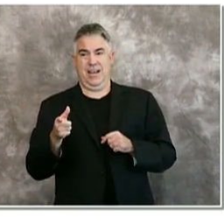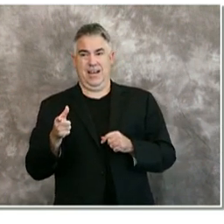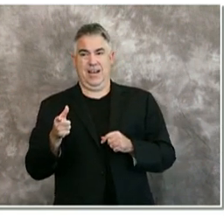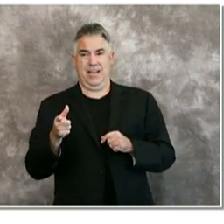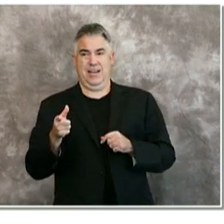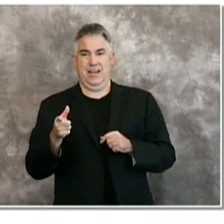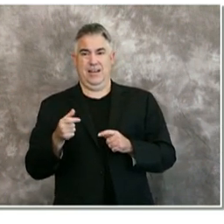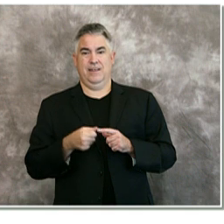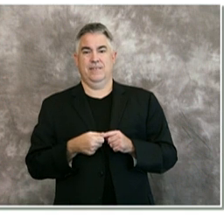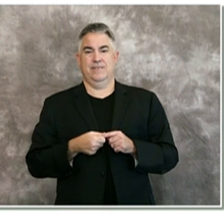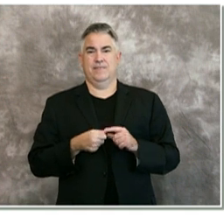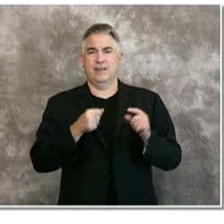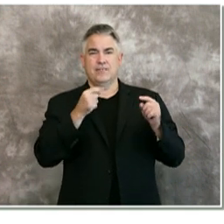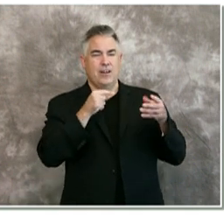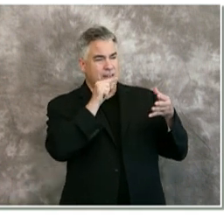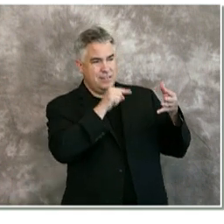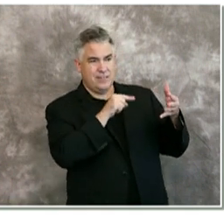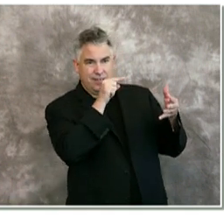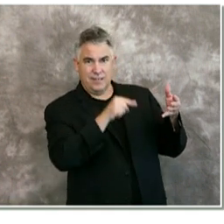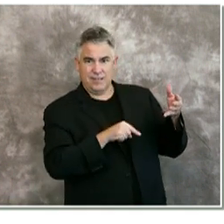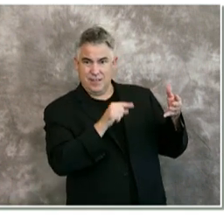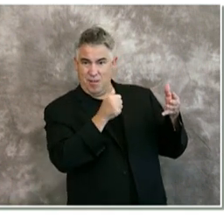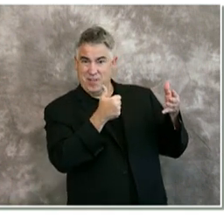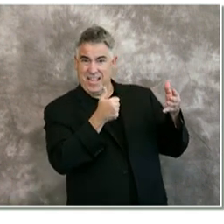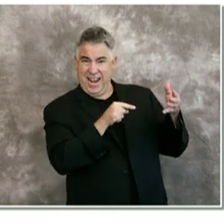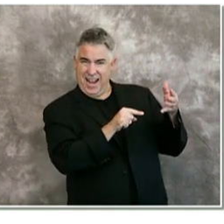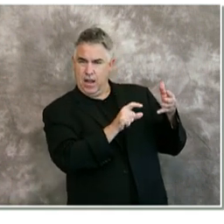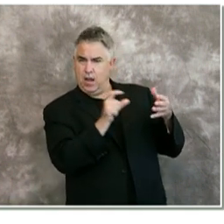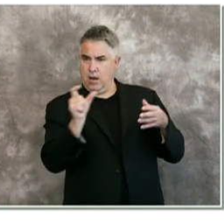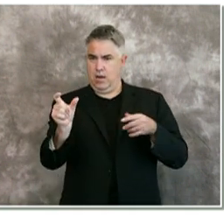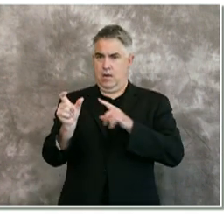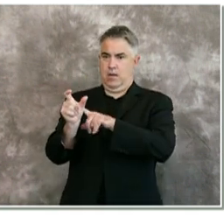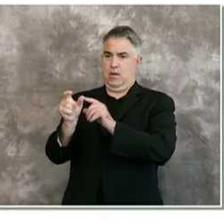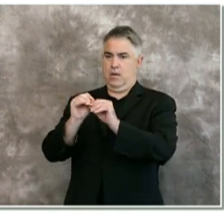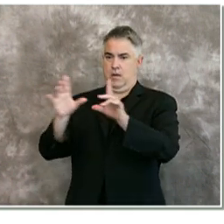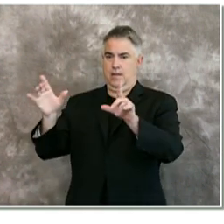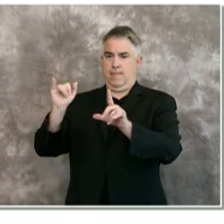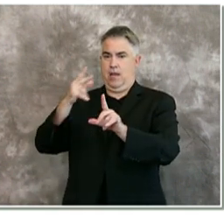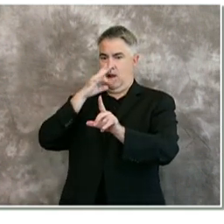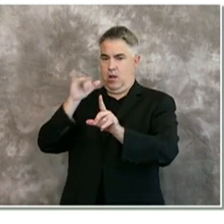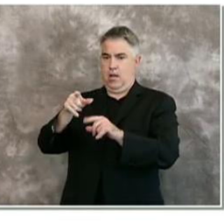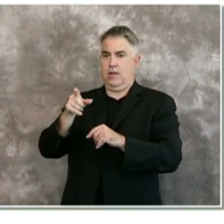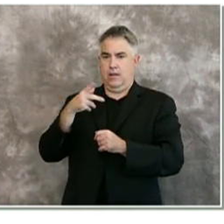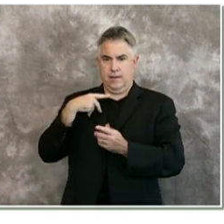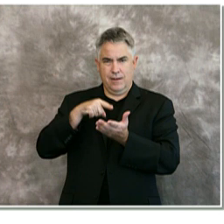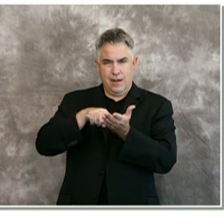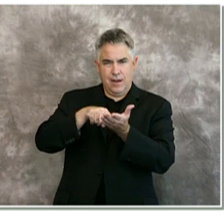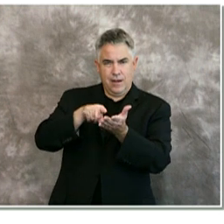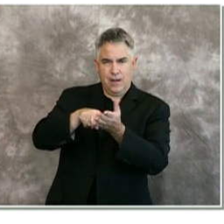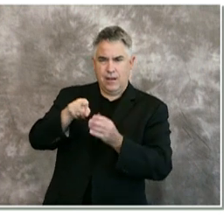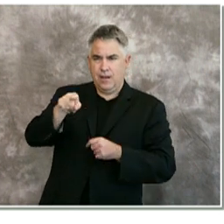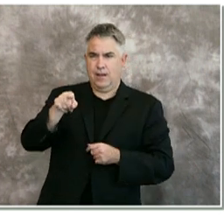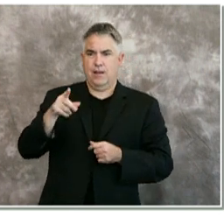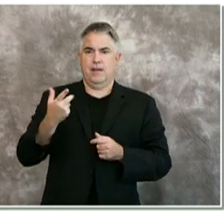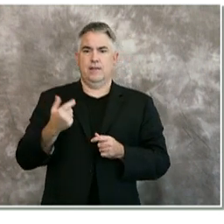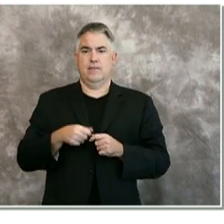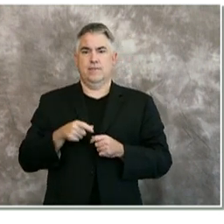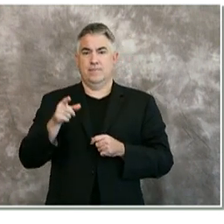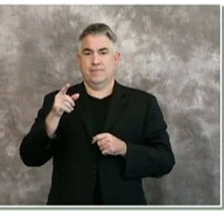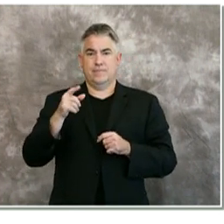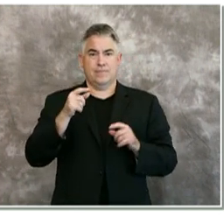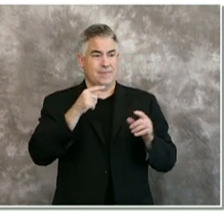the focused on case investigation. And when the trigger here is if it gets